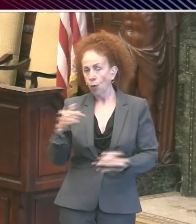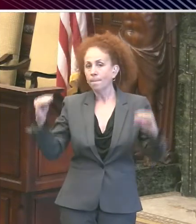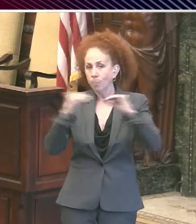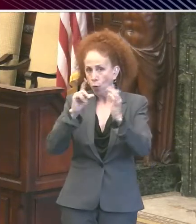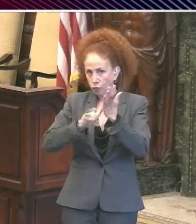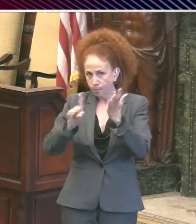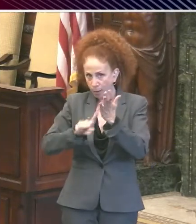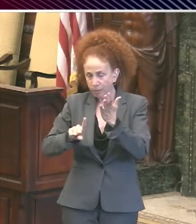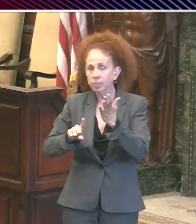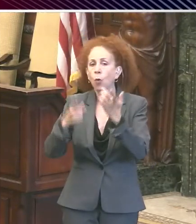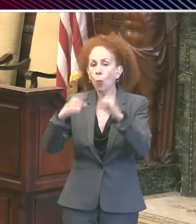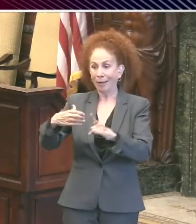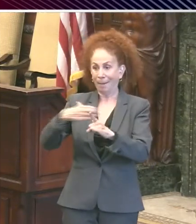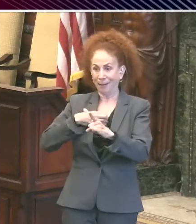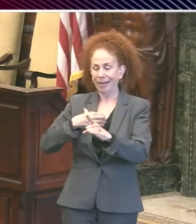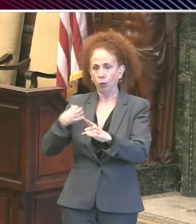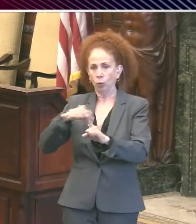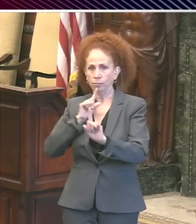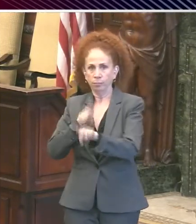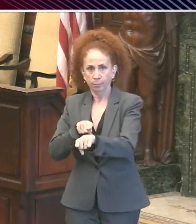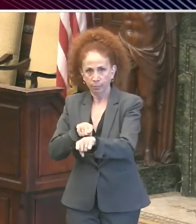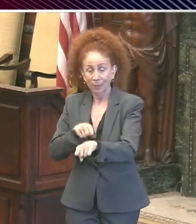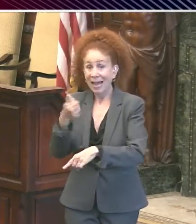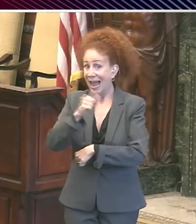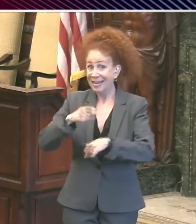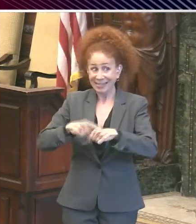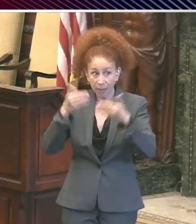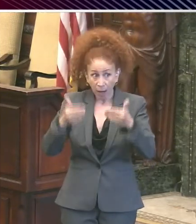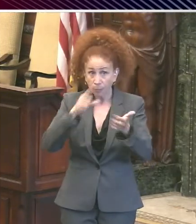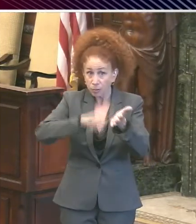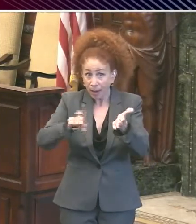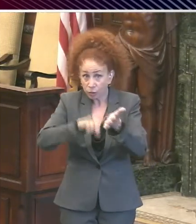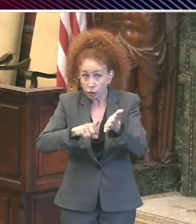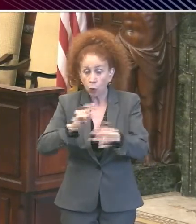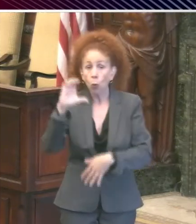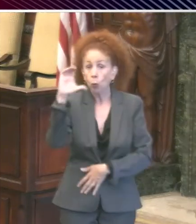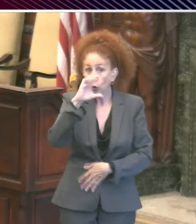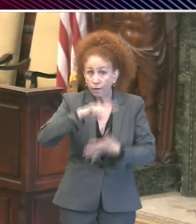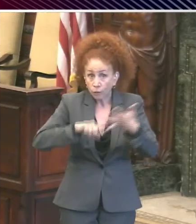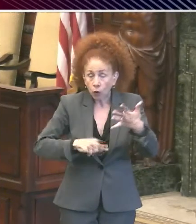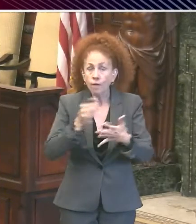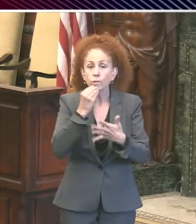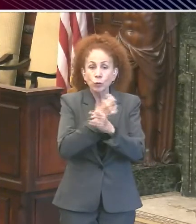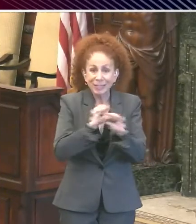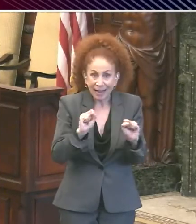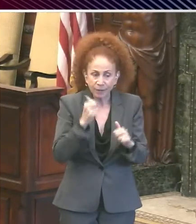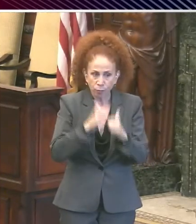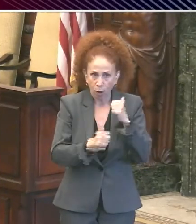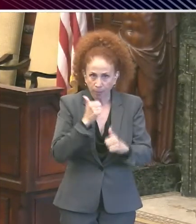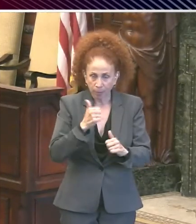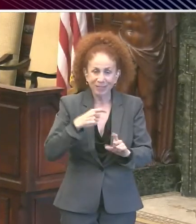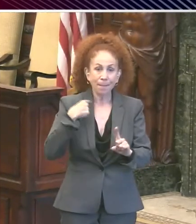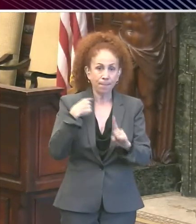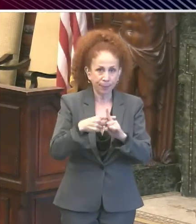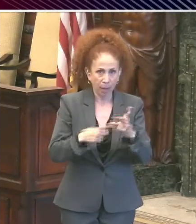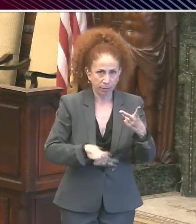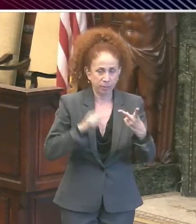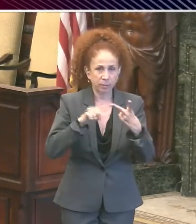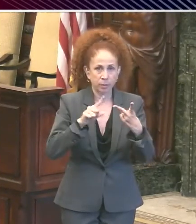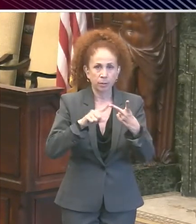in response to complaints. And whenever we do an inspection, we look for food safety problems as well as